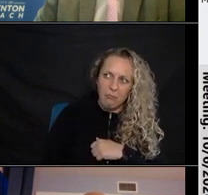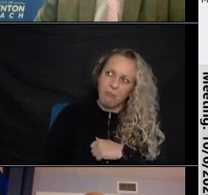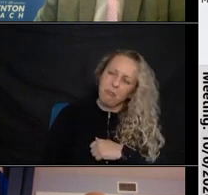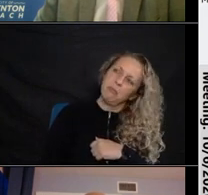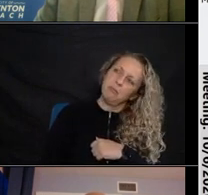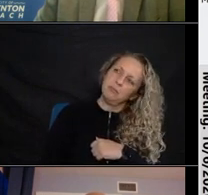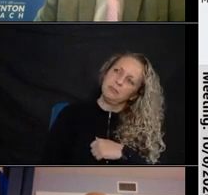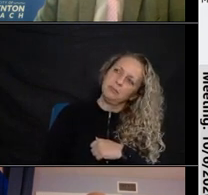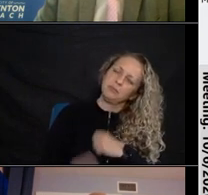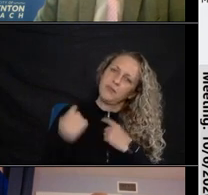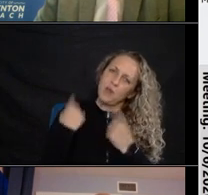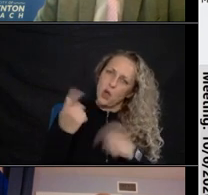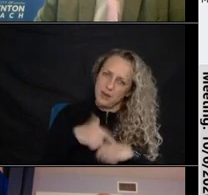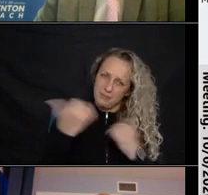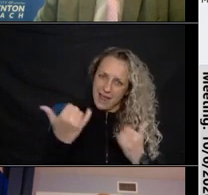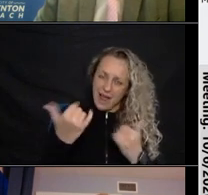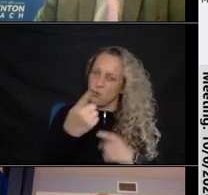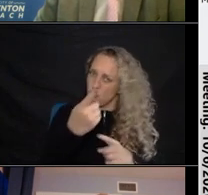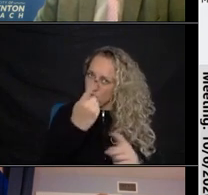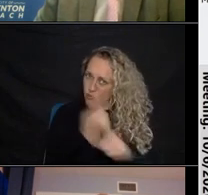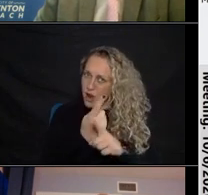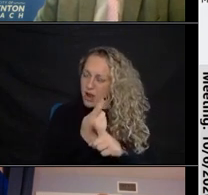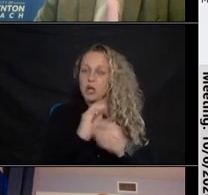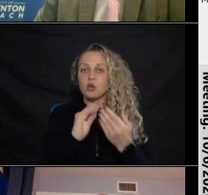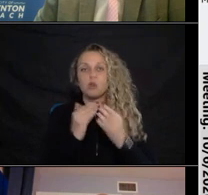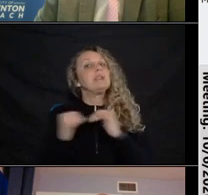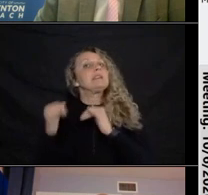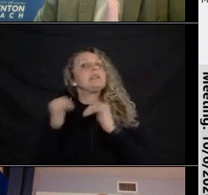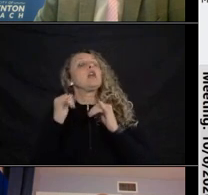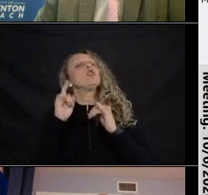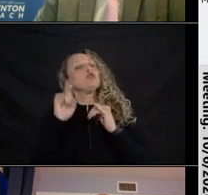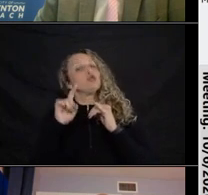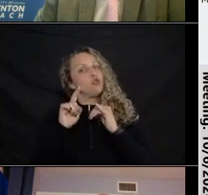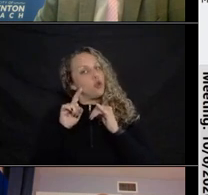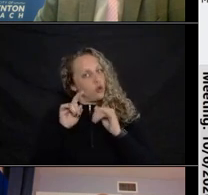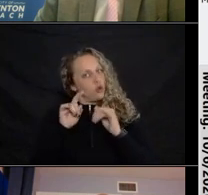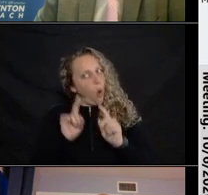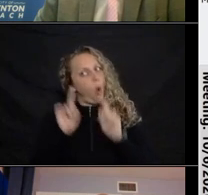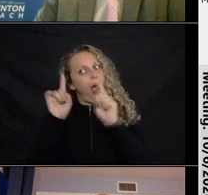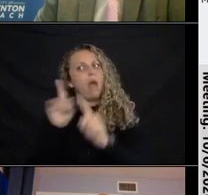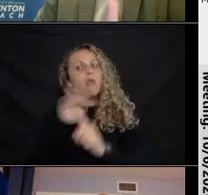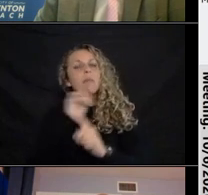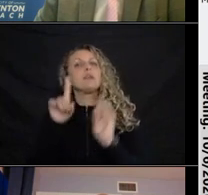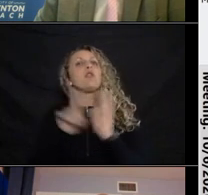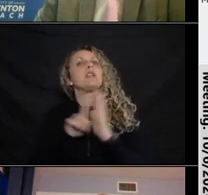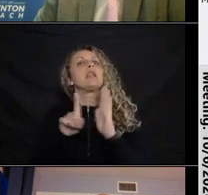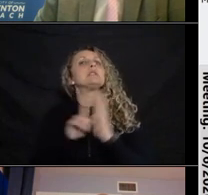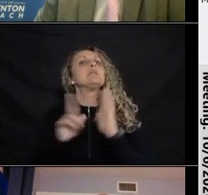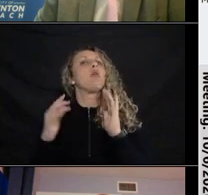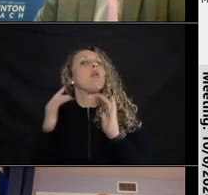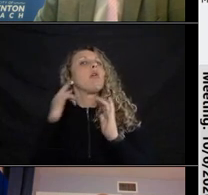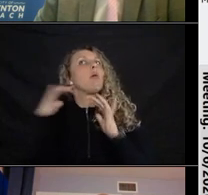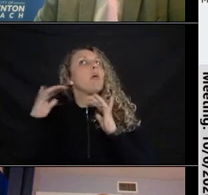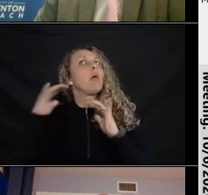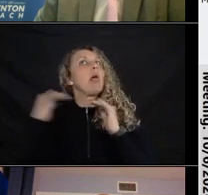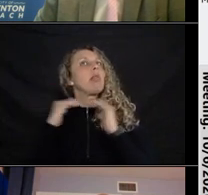And so you are correct. Community standards should go out there to make sure the decibel level is